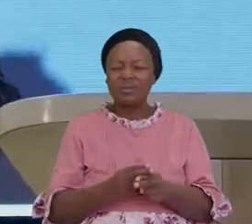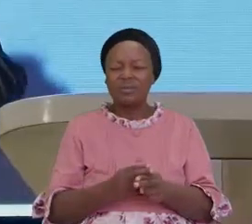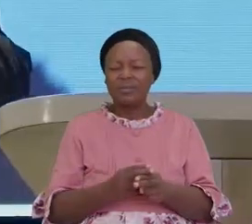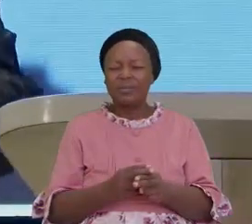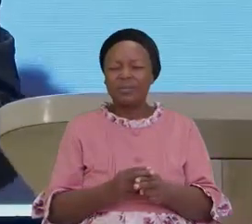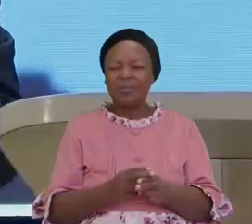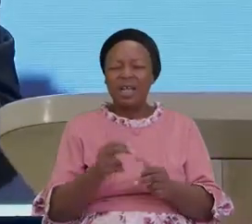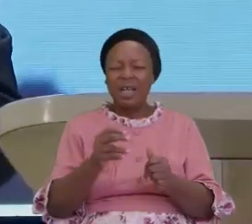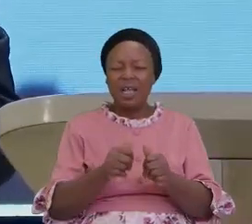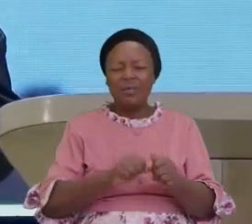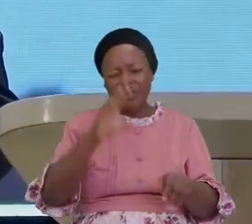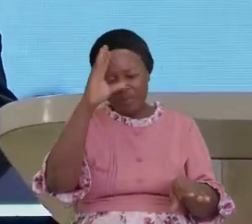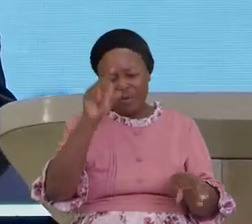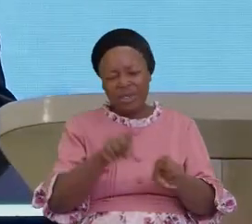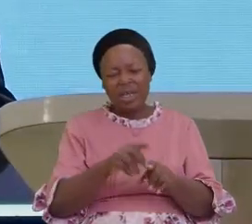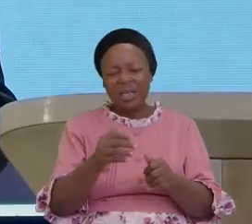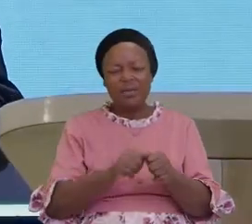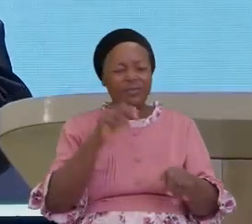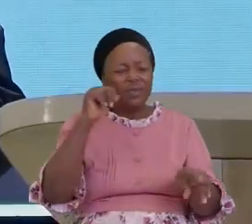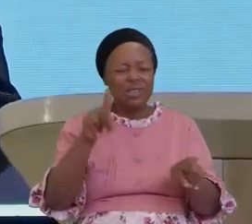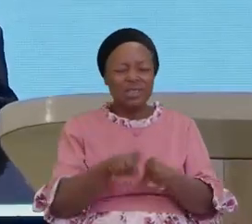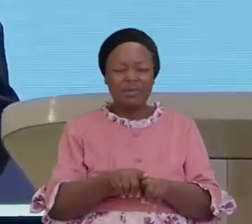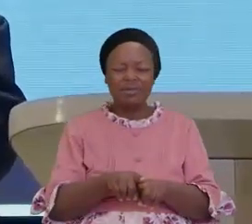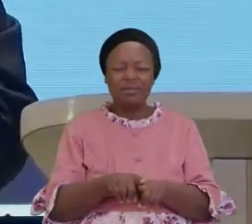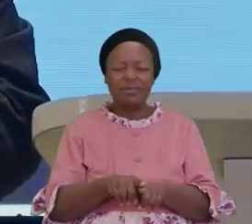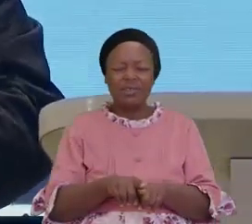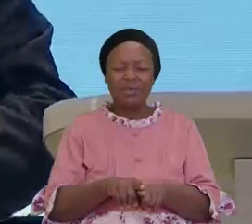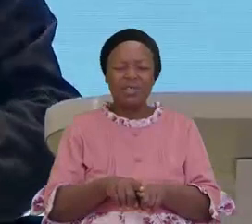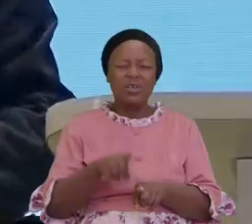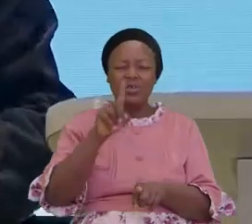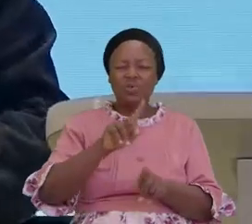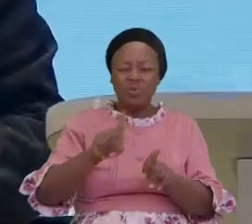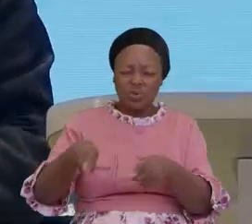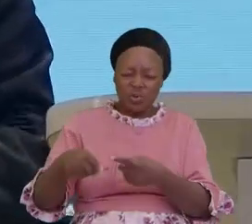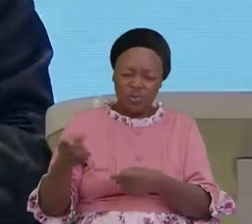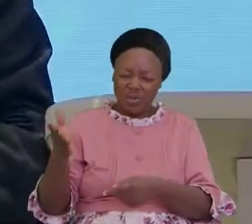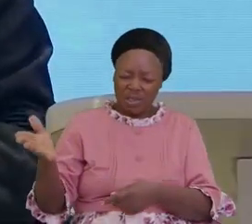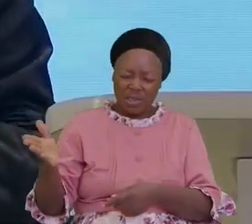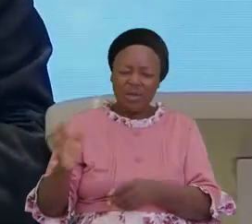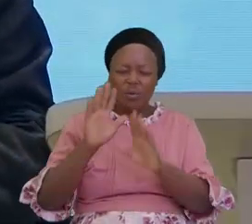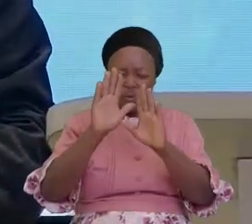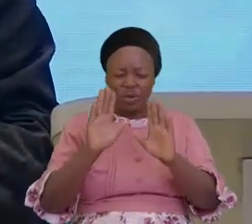Every brother, every sister, you turn this way, wonders.